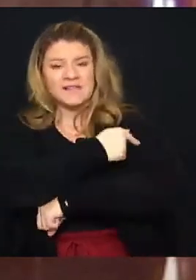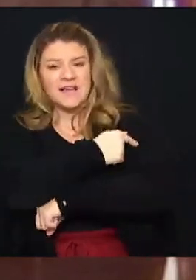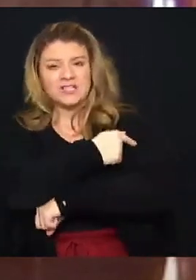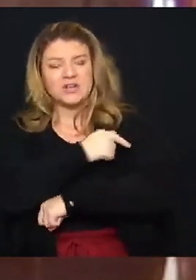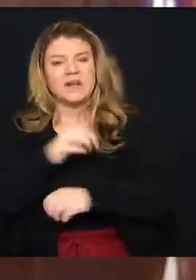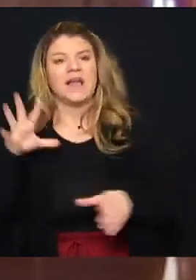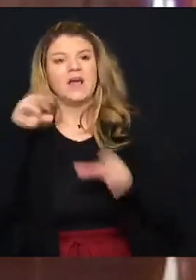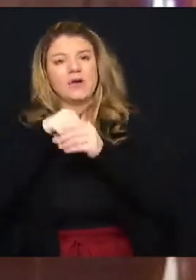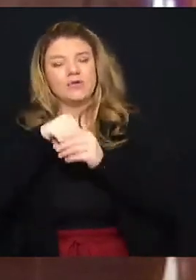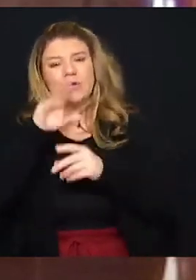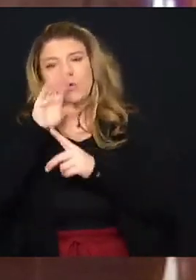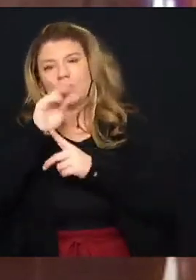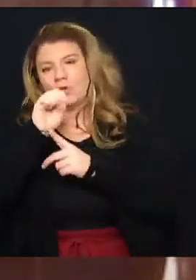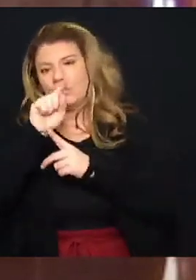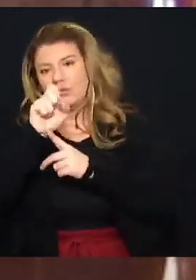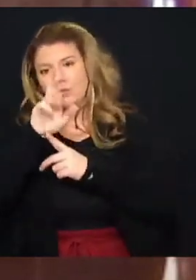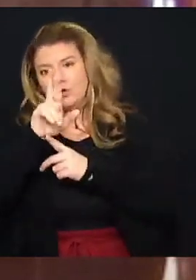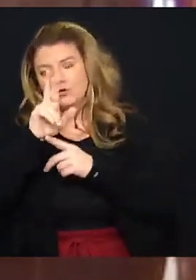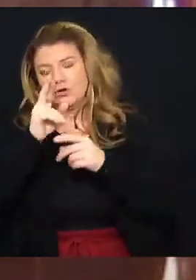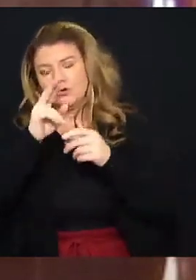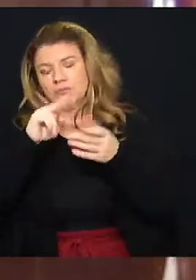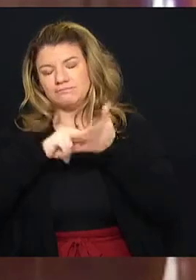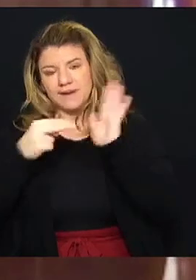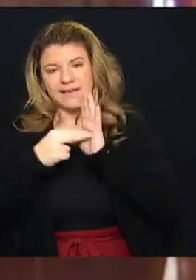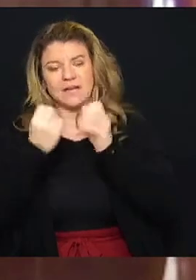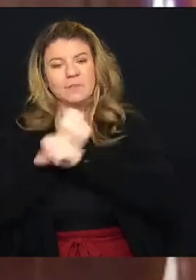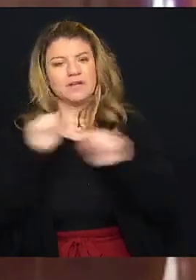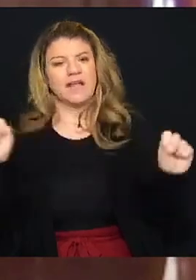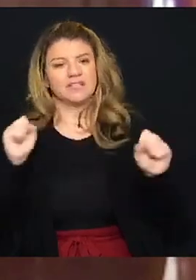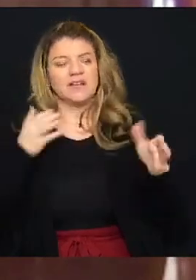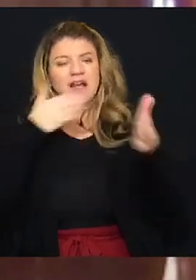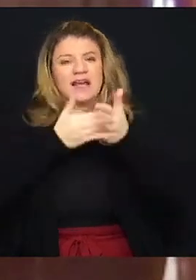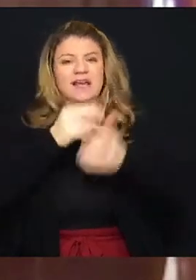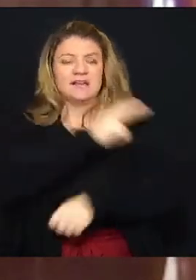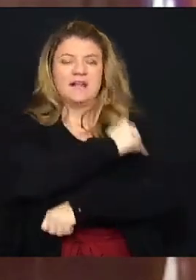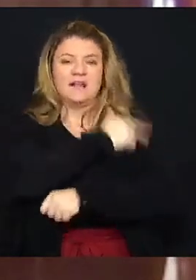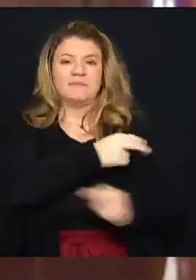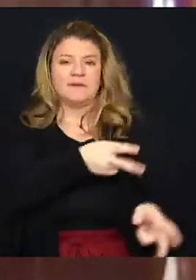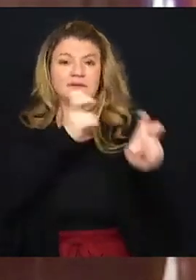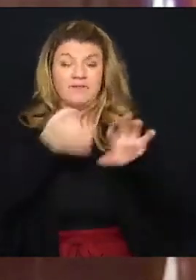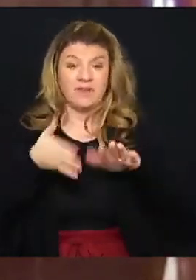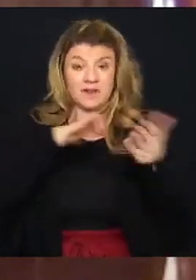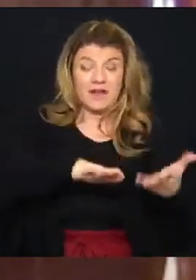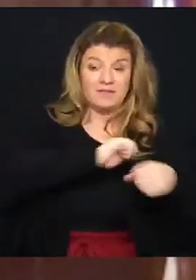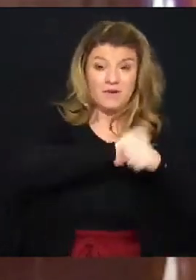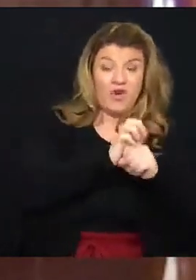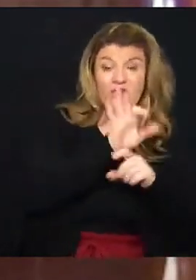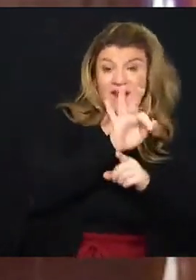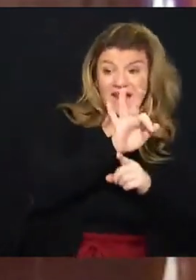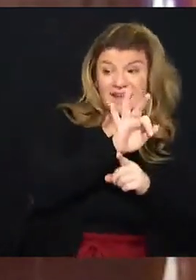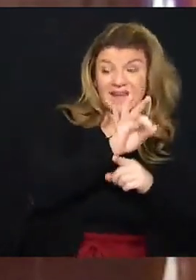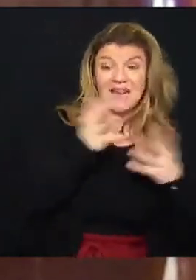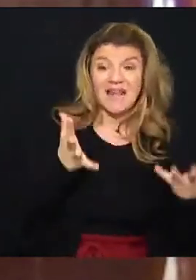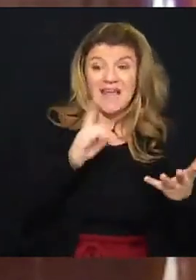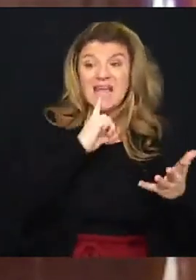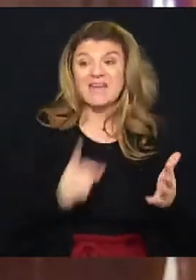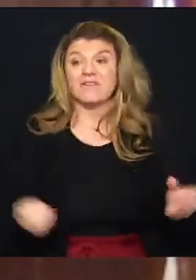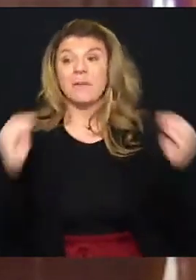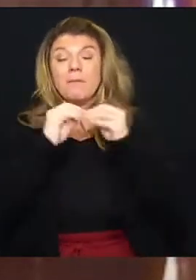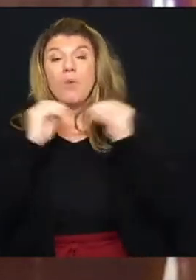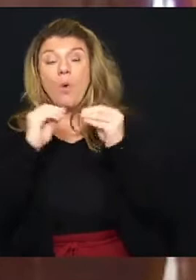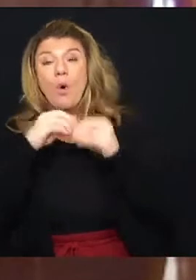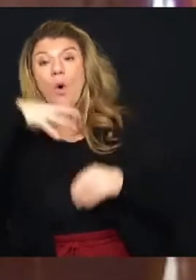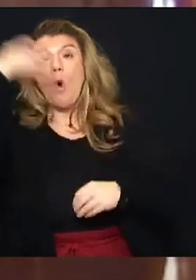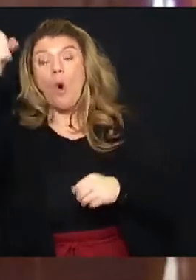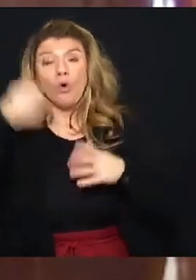boosting related to protection from hospitalization and death from COVID-19, as even though more older Americans and